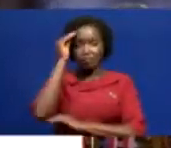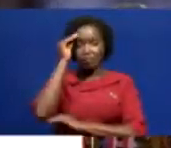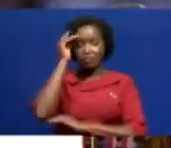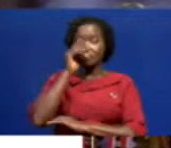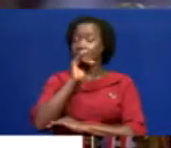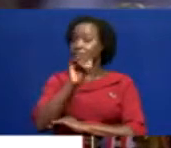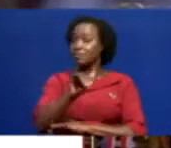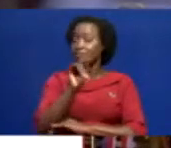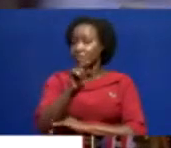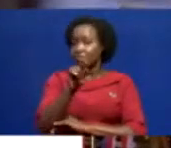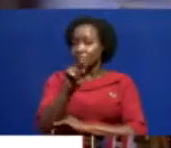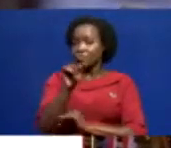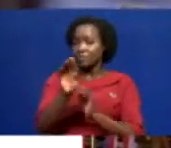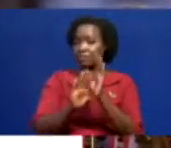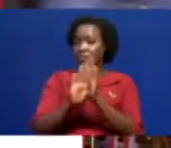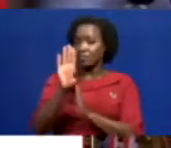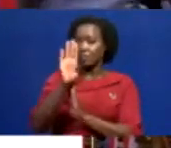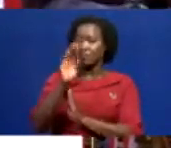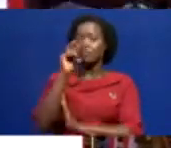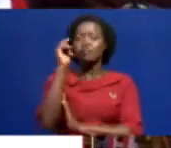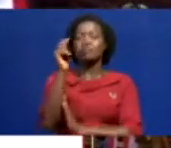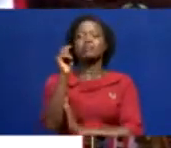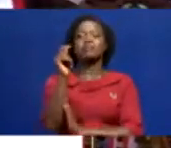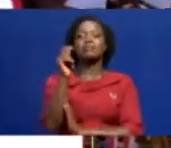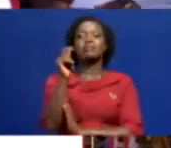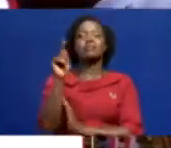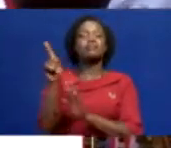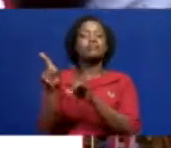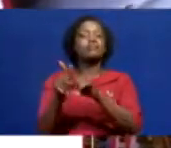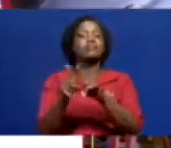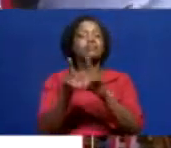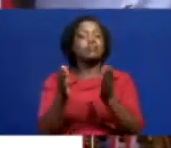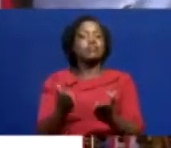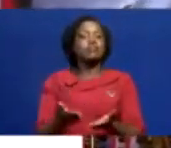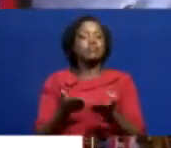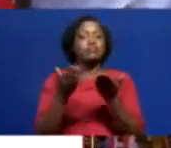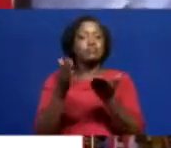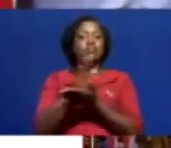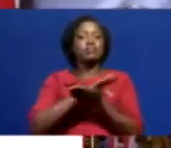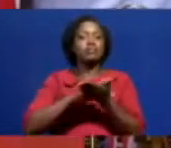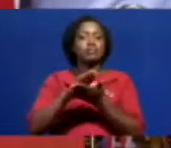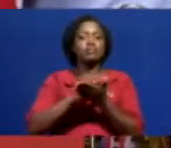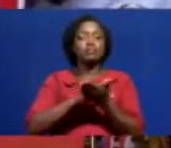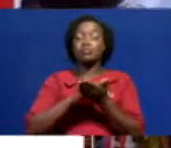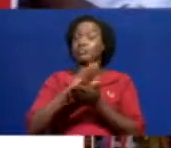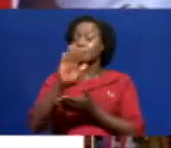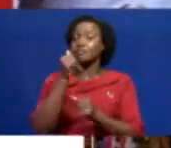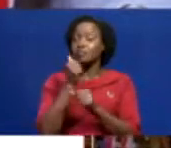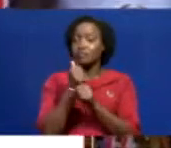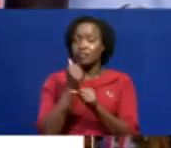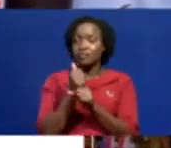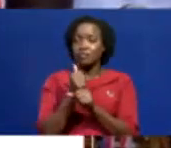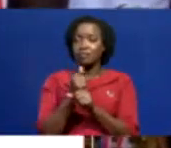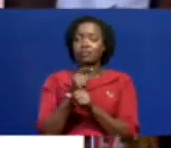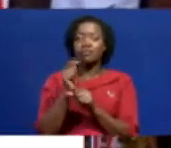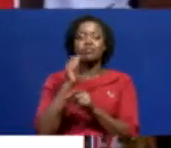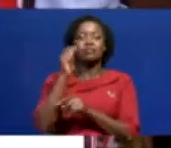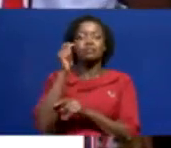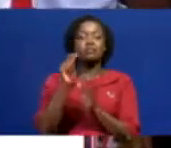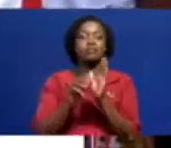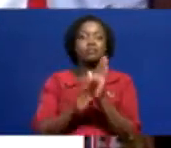so that you who develops talent can also be promoted on the basis of your work in talent